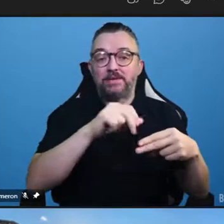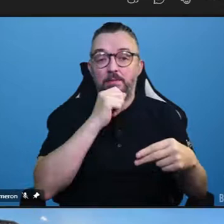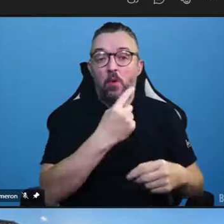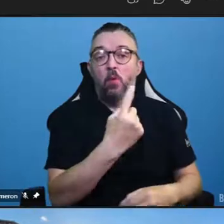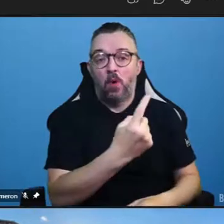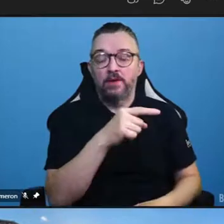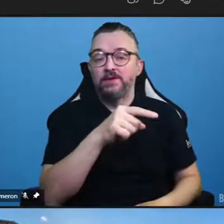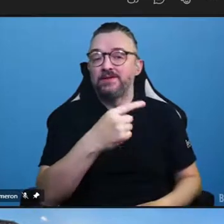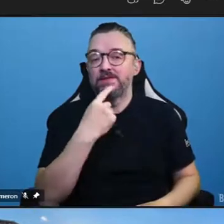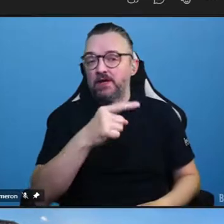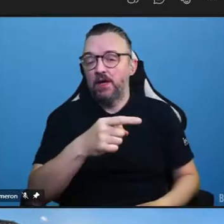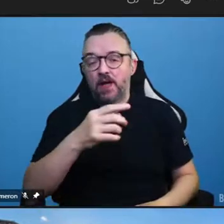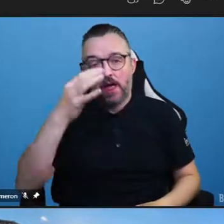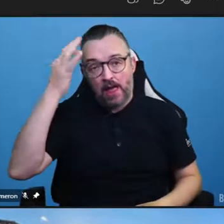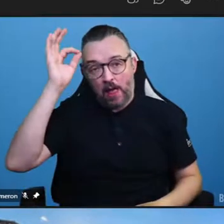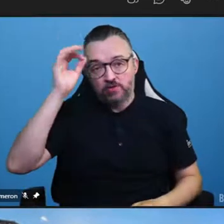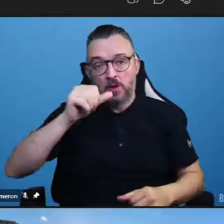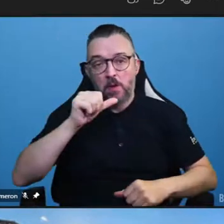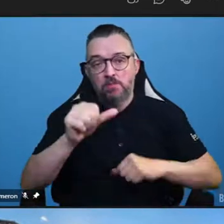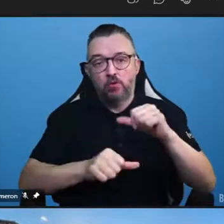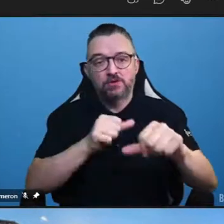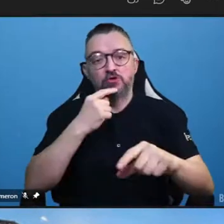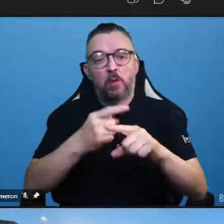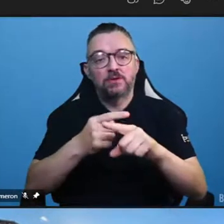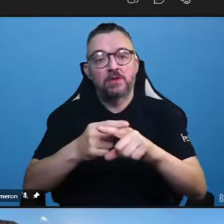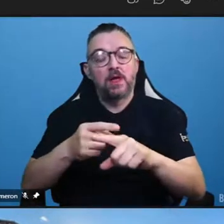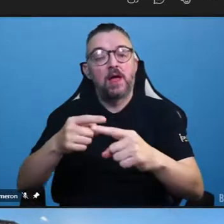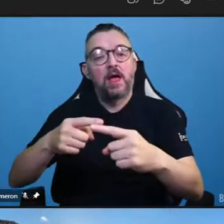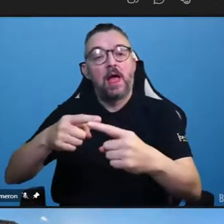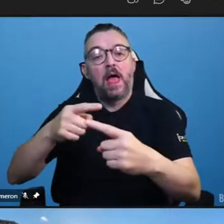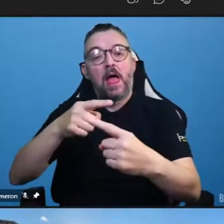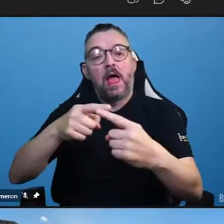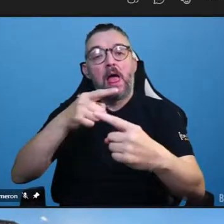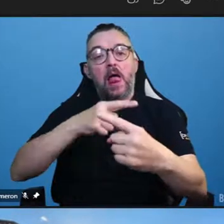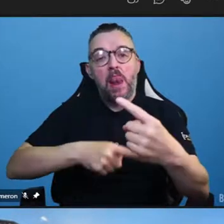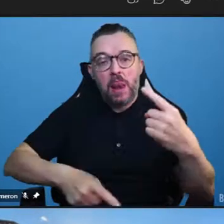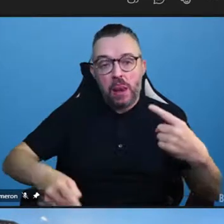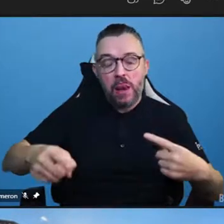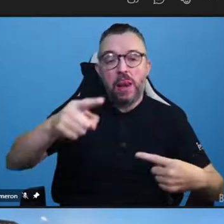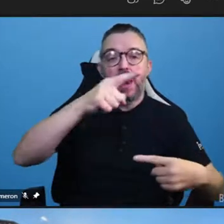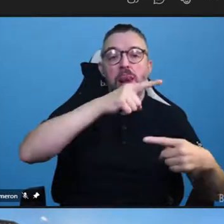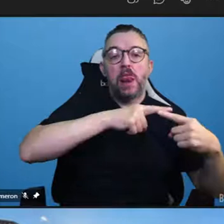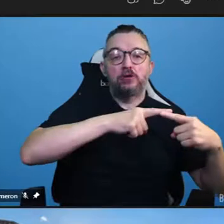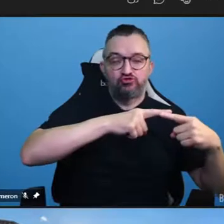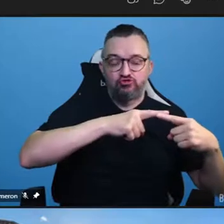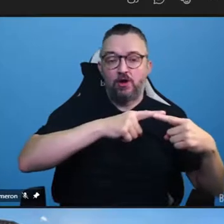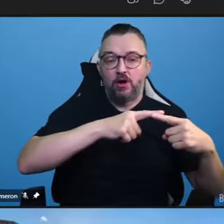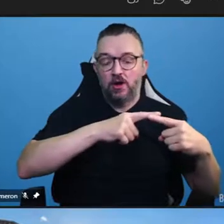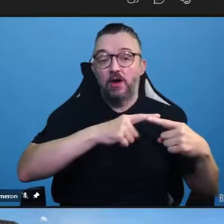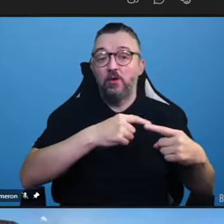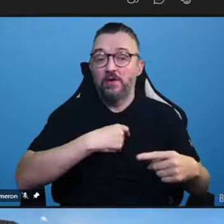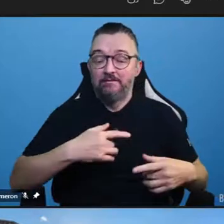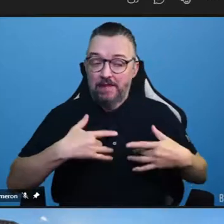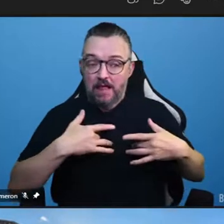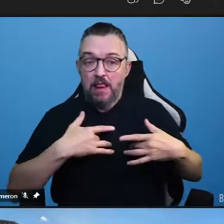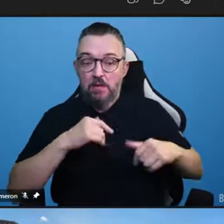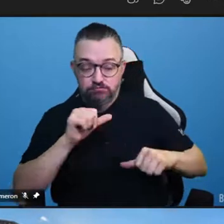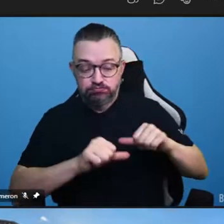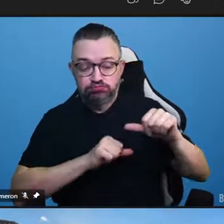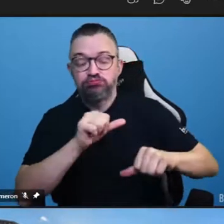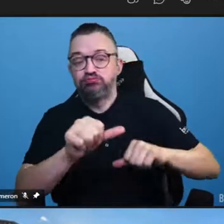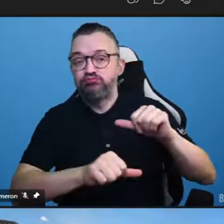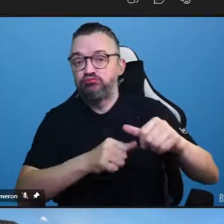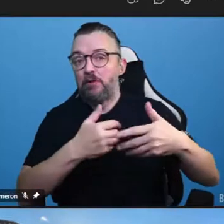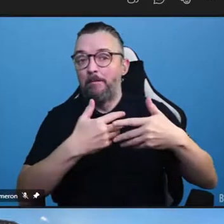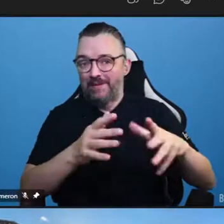the Council's progress on our prior year recommendations, and we consider that good progress has been made in most